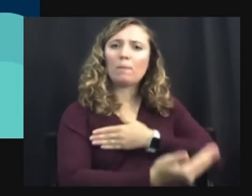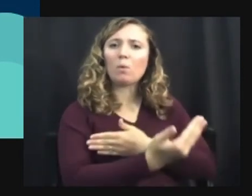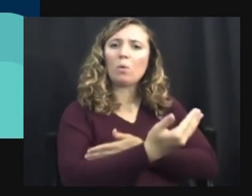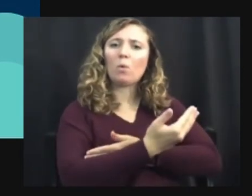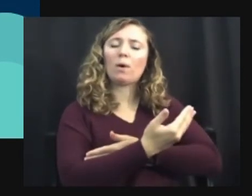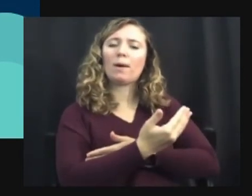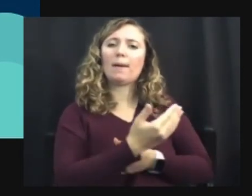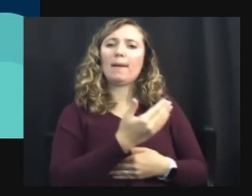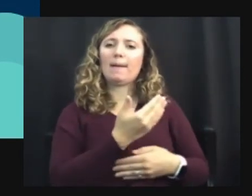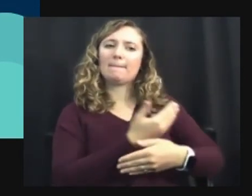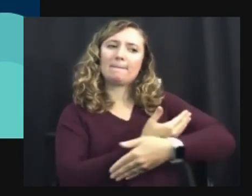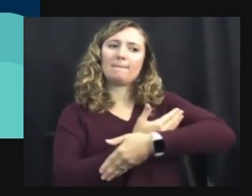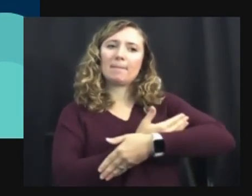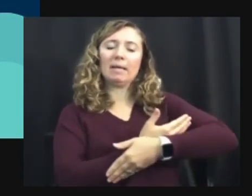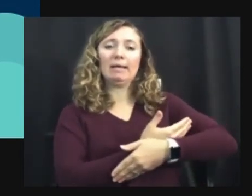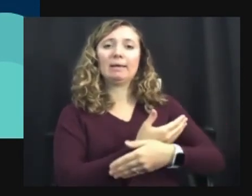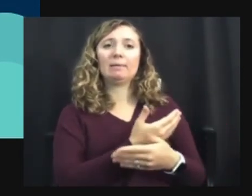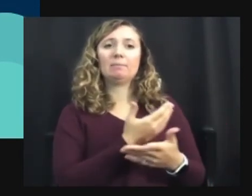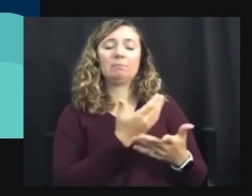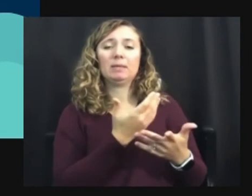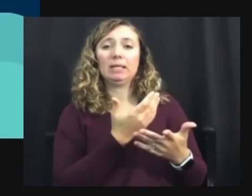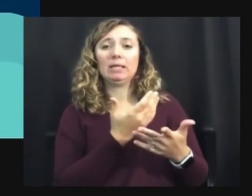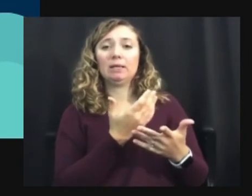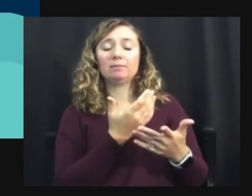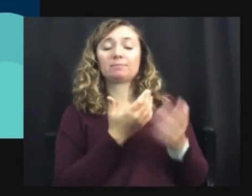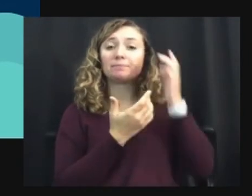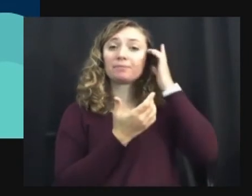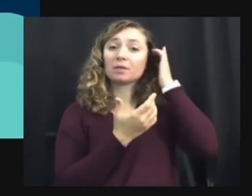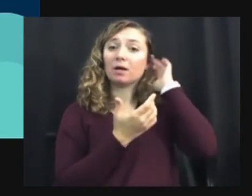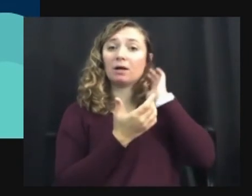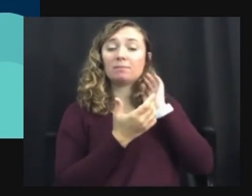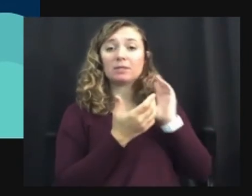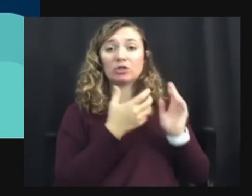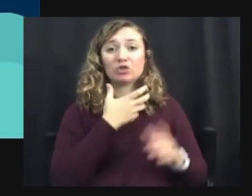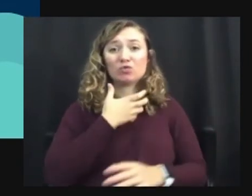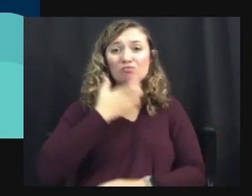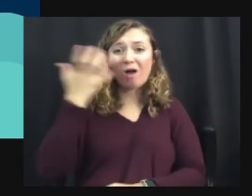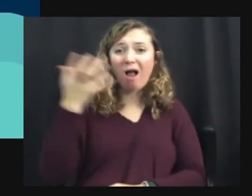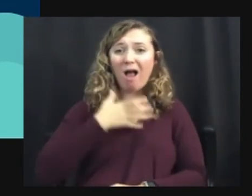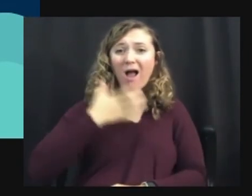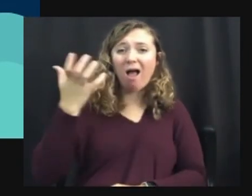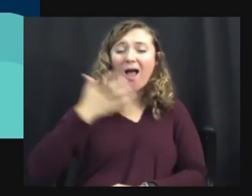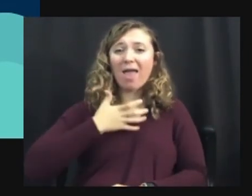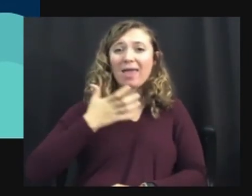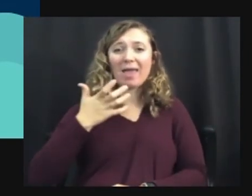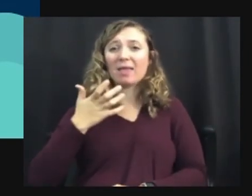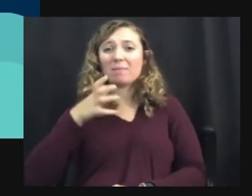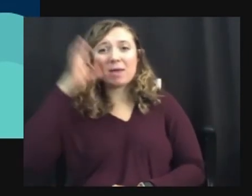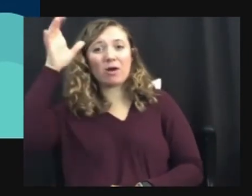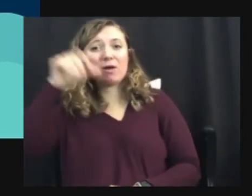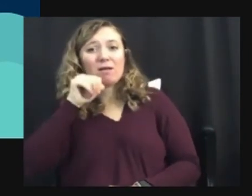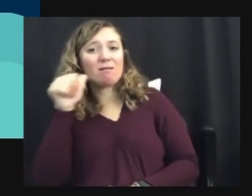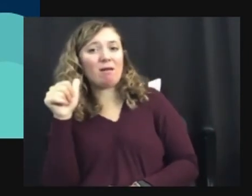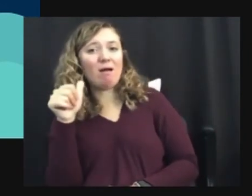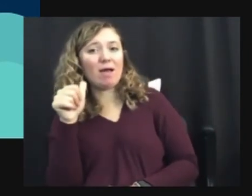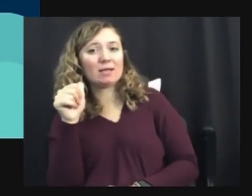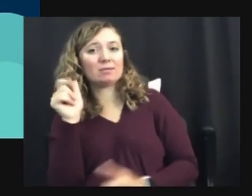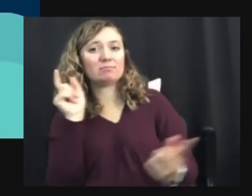when they cry, they stop crying. They fail to thrive. They stop growing. It will have lifelong consequences